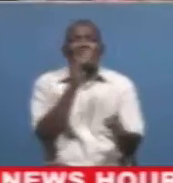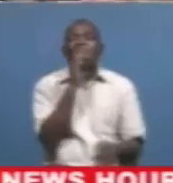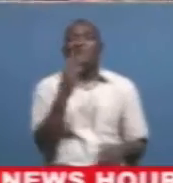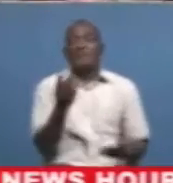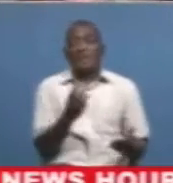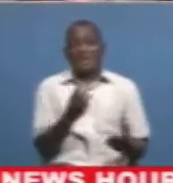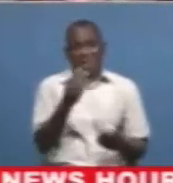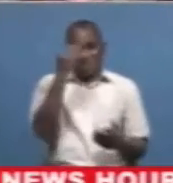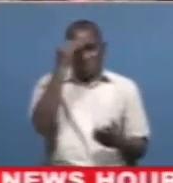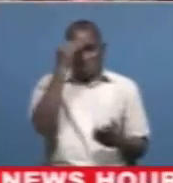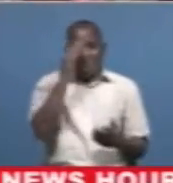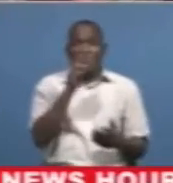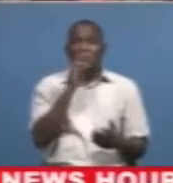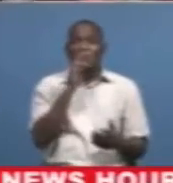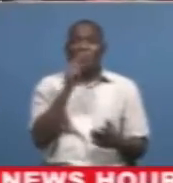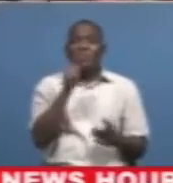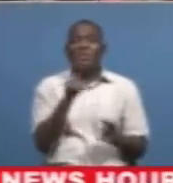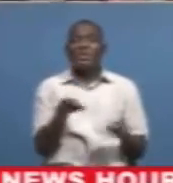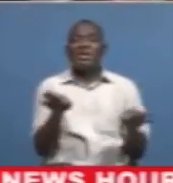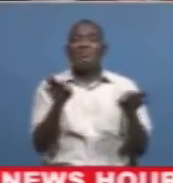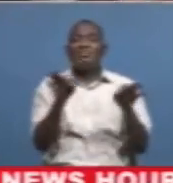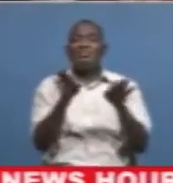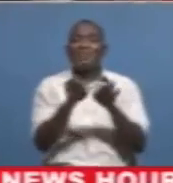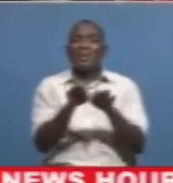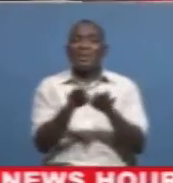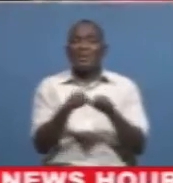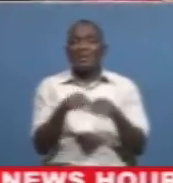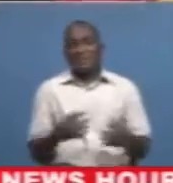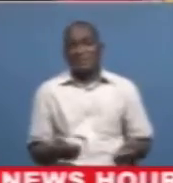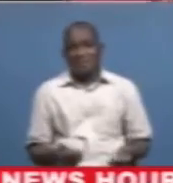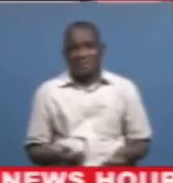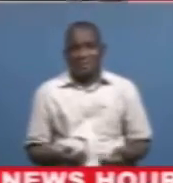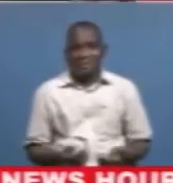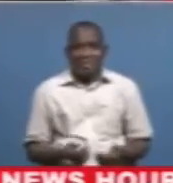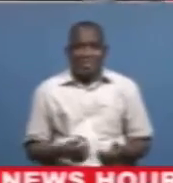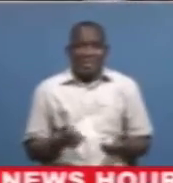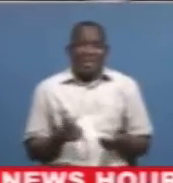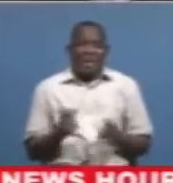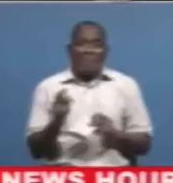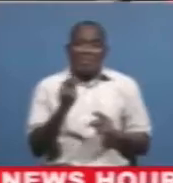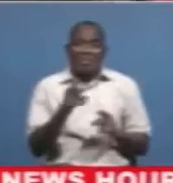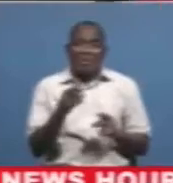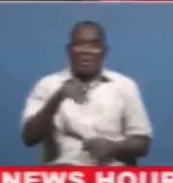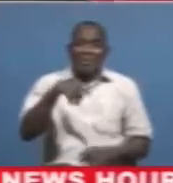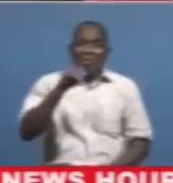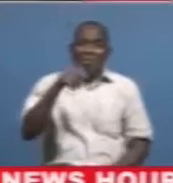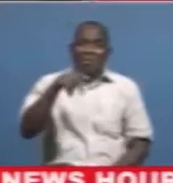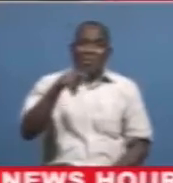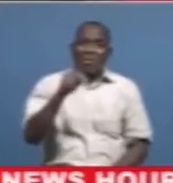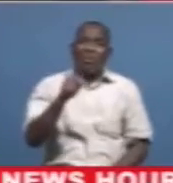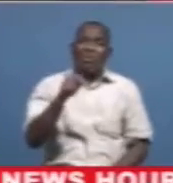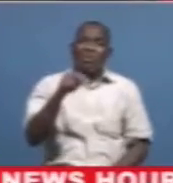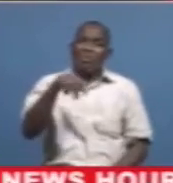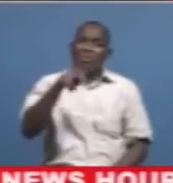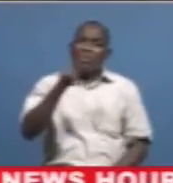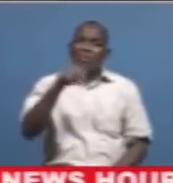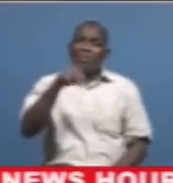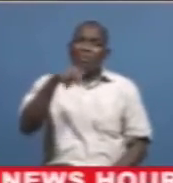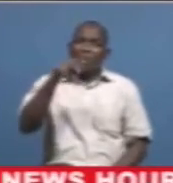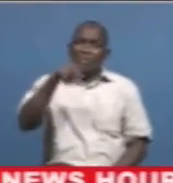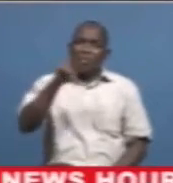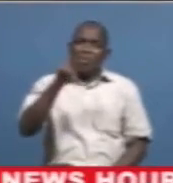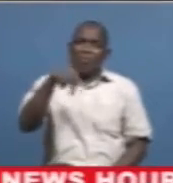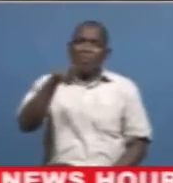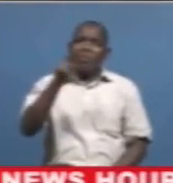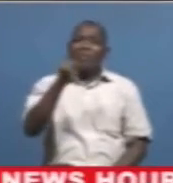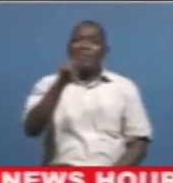very essential for our day-to-day activities, and the people of Pupuni are struggling. It's almost